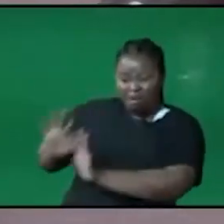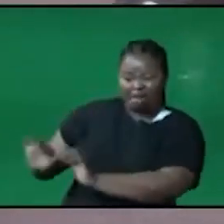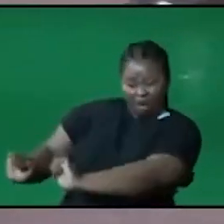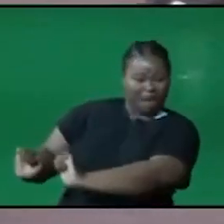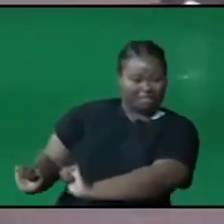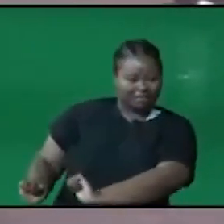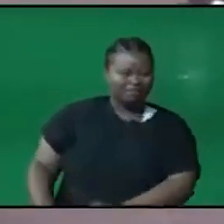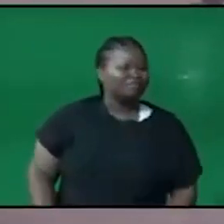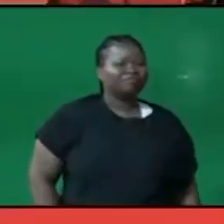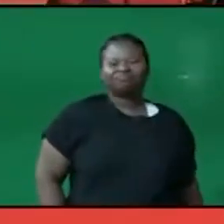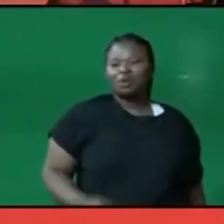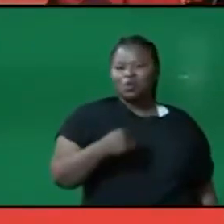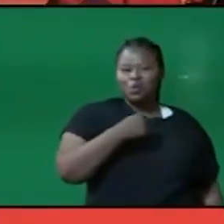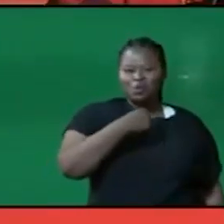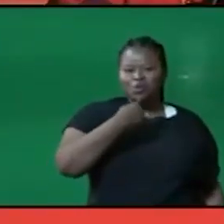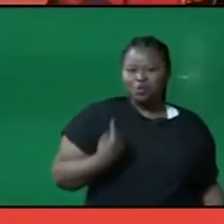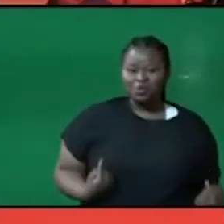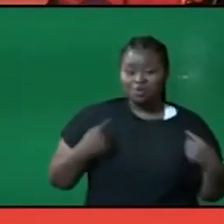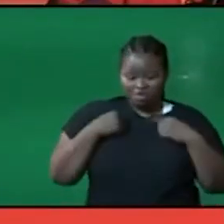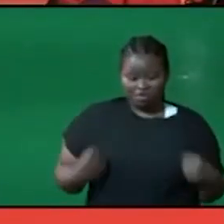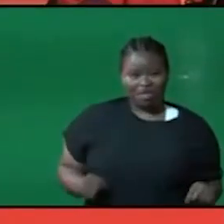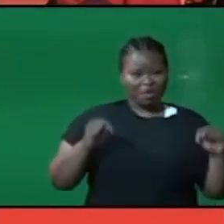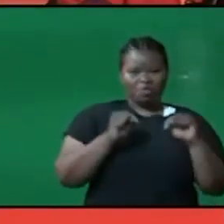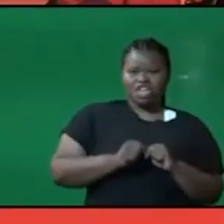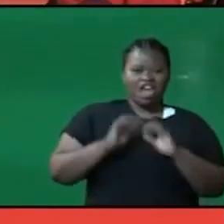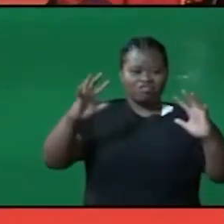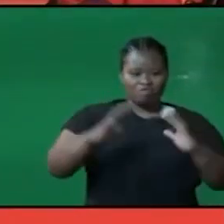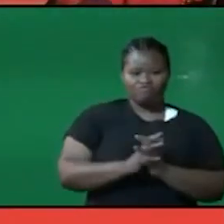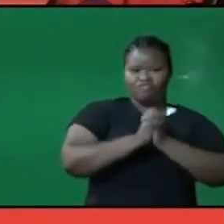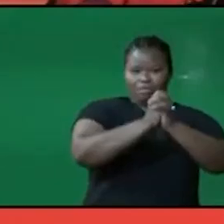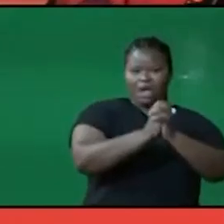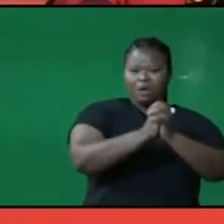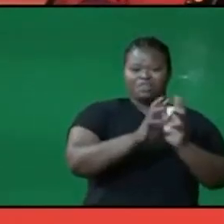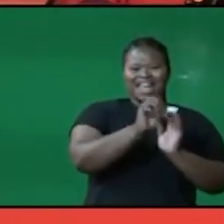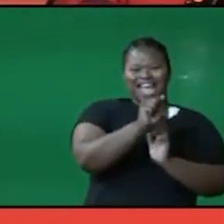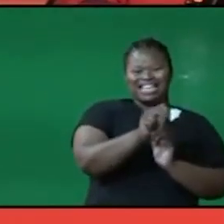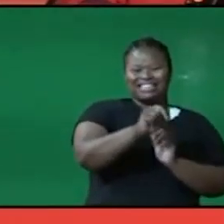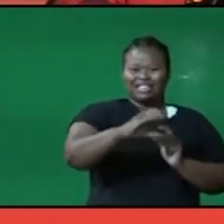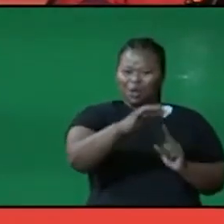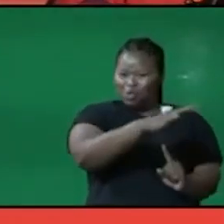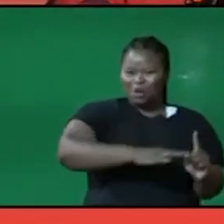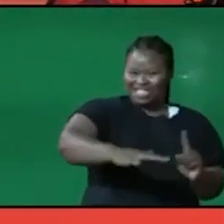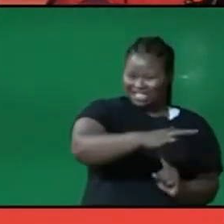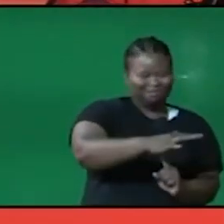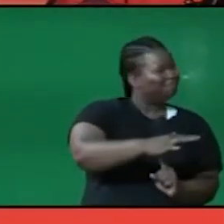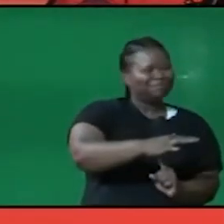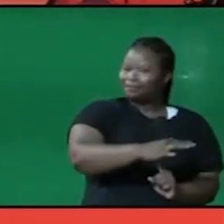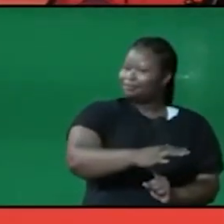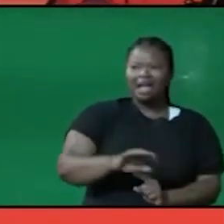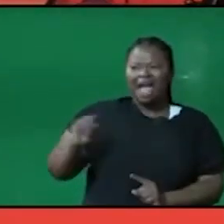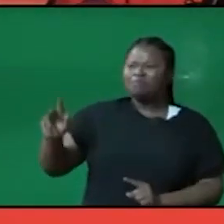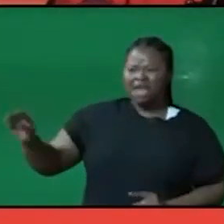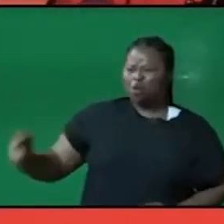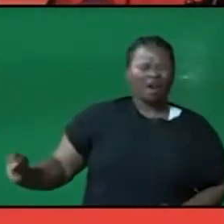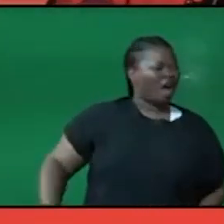We are not going into a coalition with the ANC on condition there is